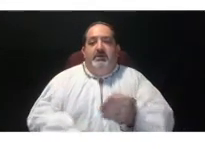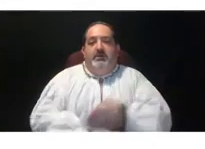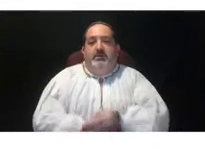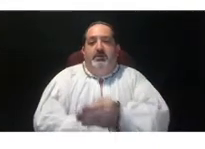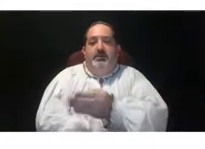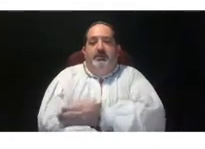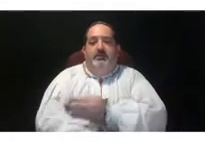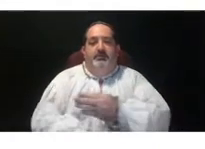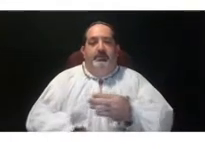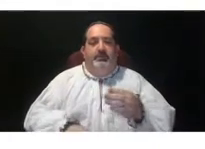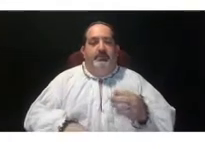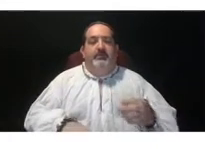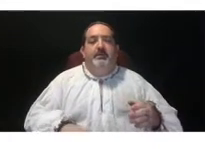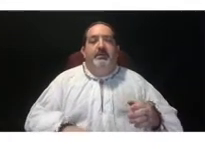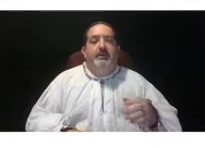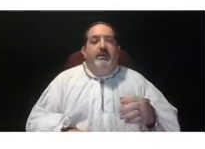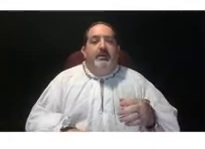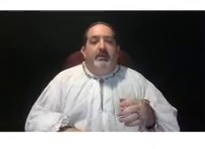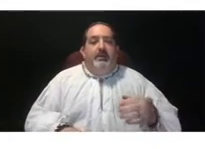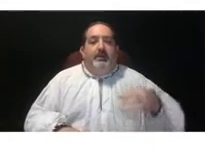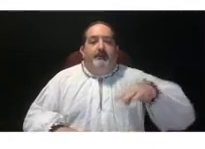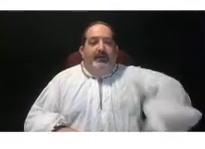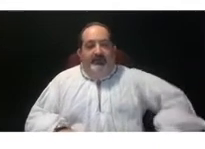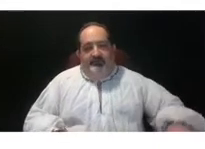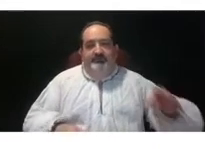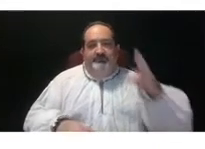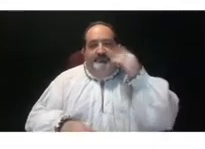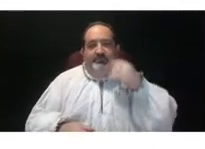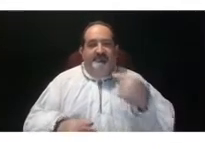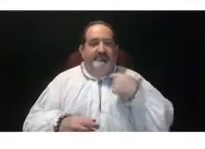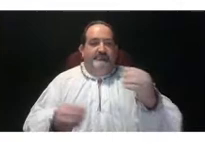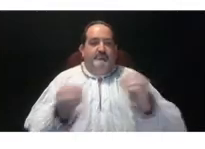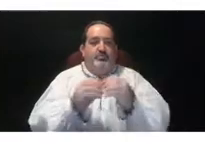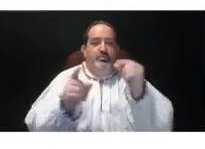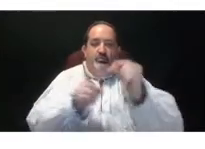And I have no words in which I could express